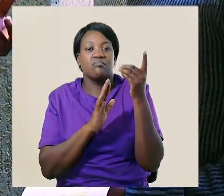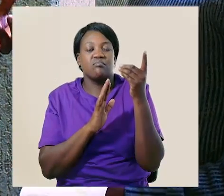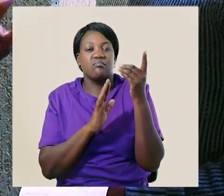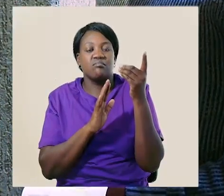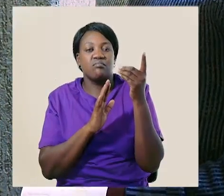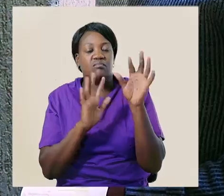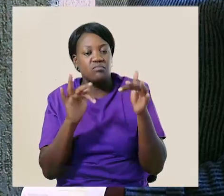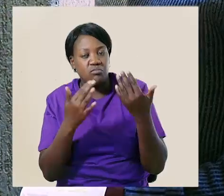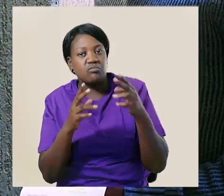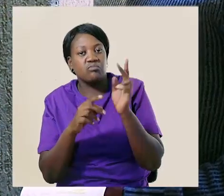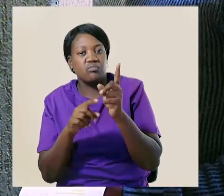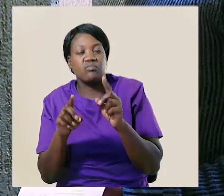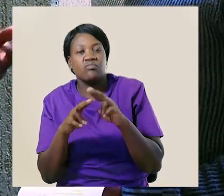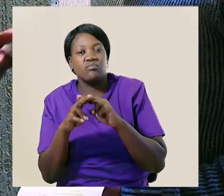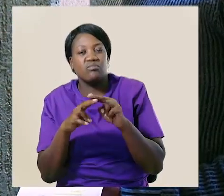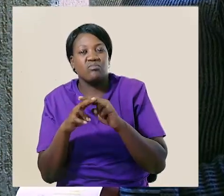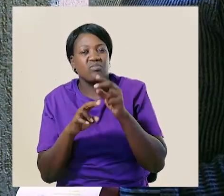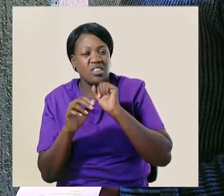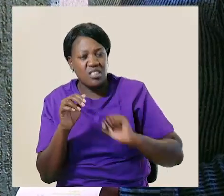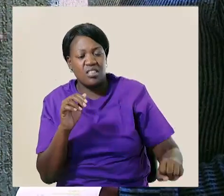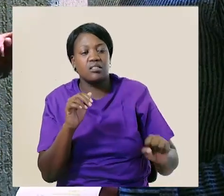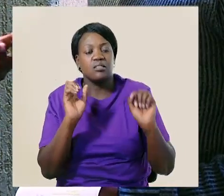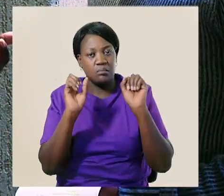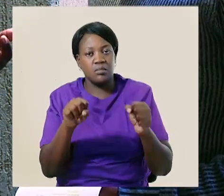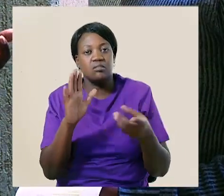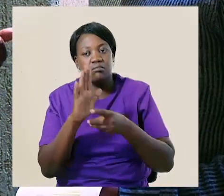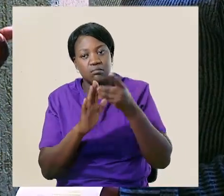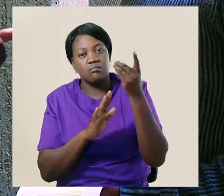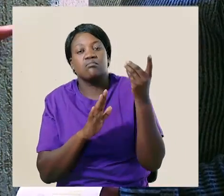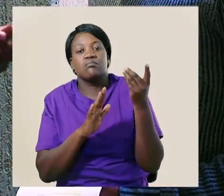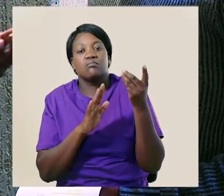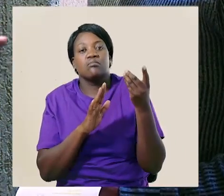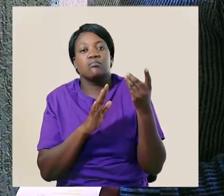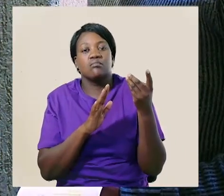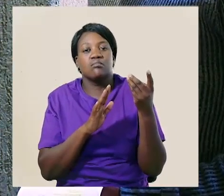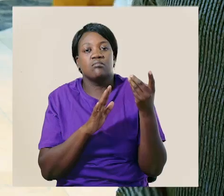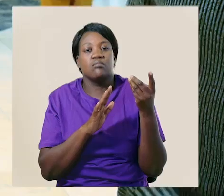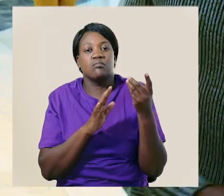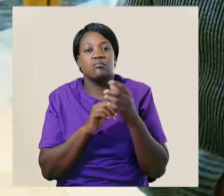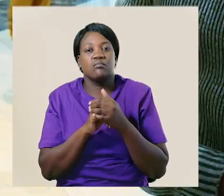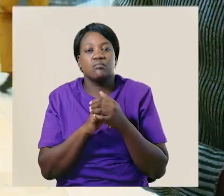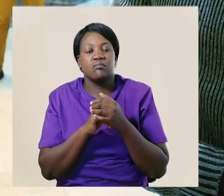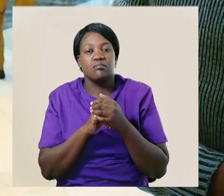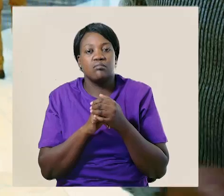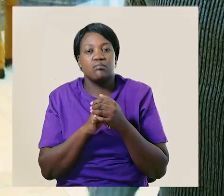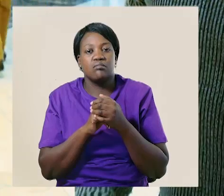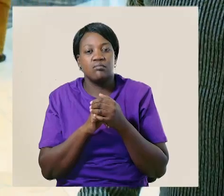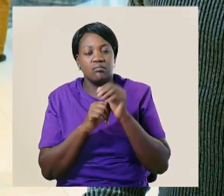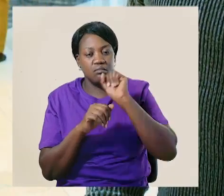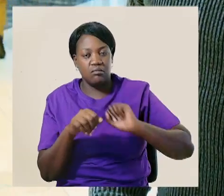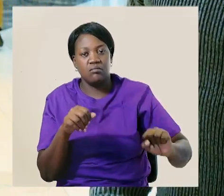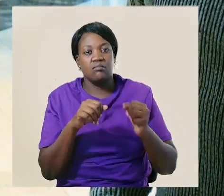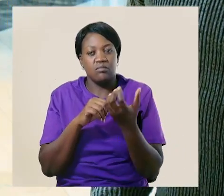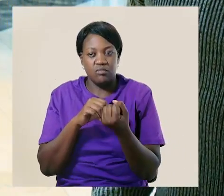system that you use, land is to be developed. I mean, otherwise, what purpose does it serve? Sure, I think we have a lot of land